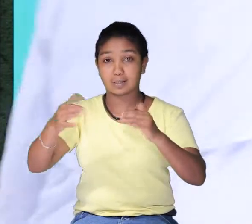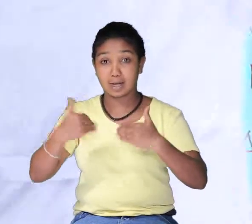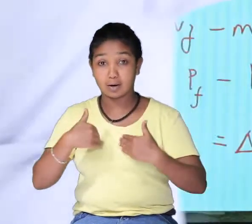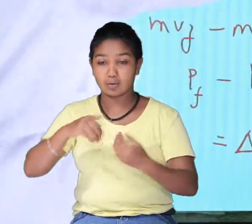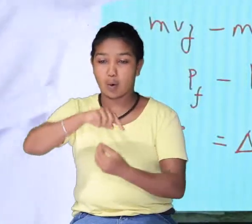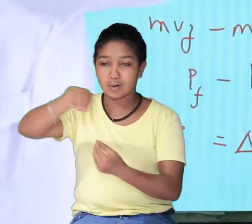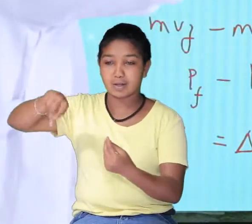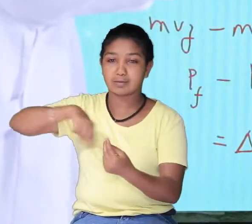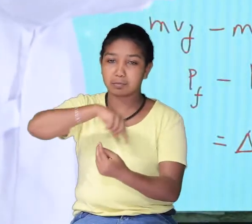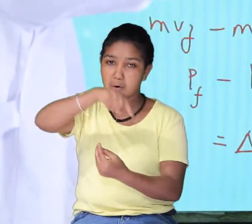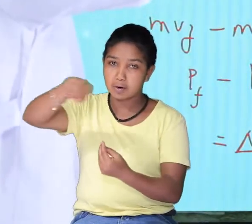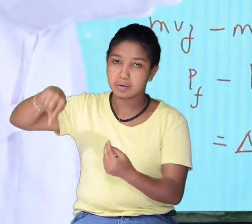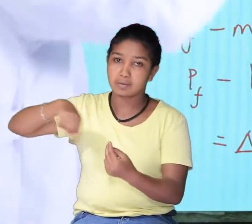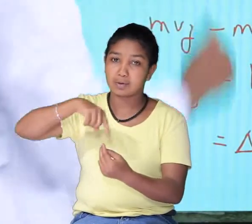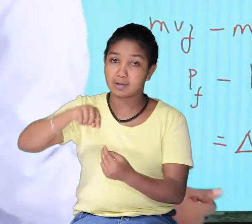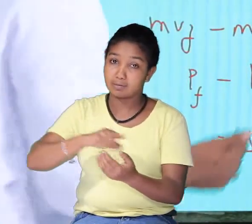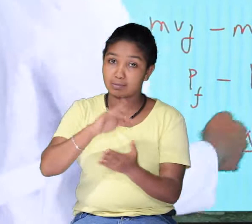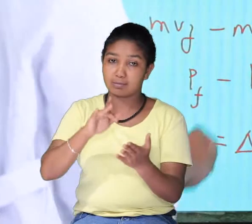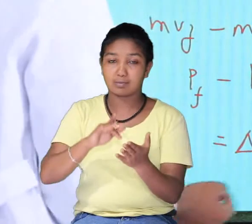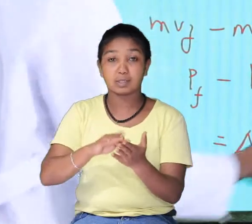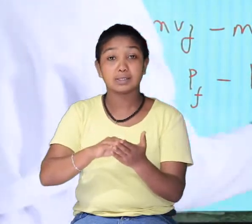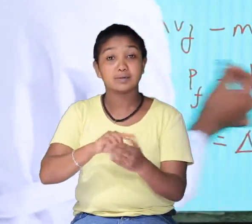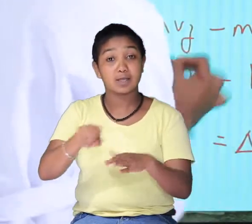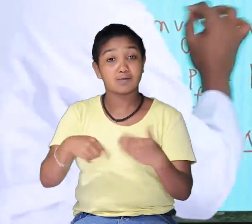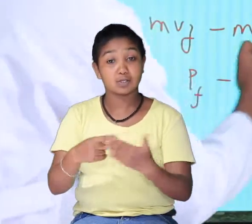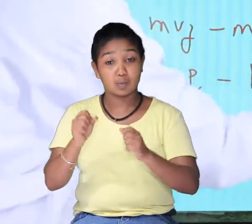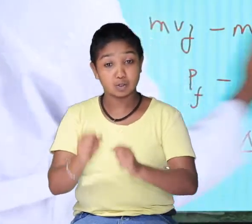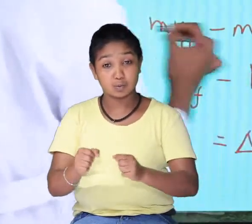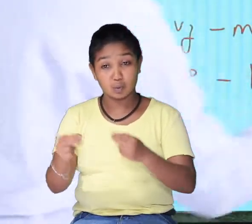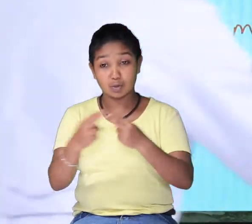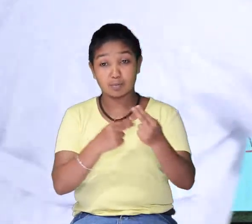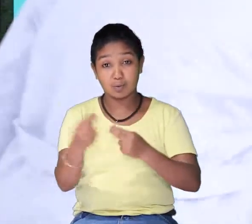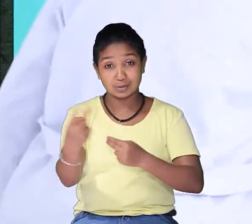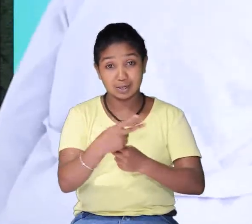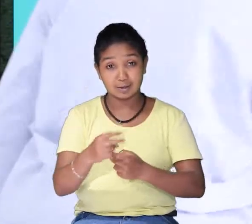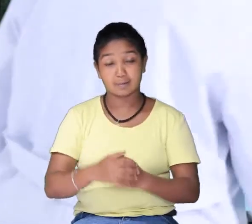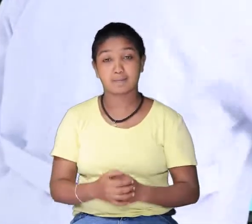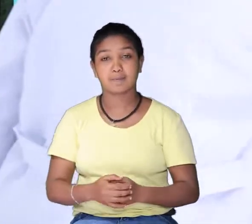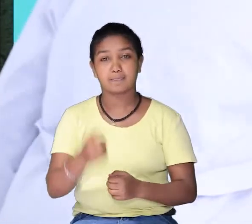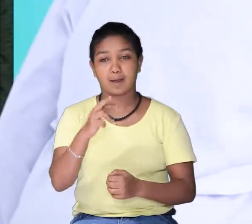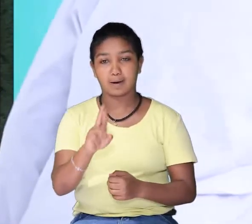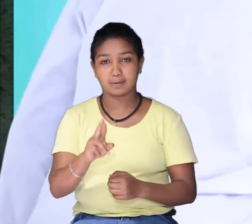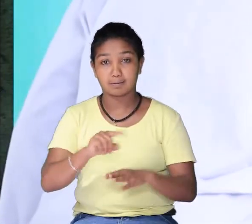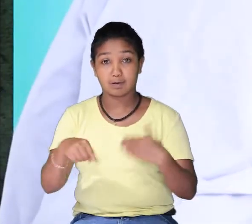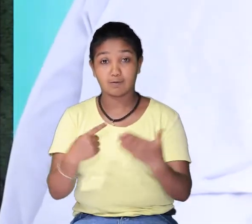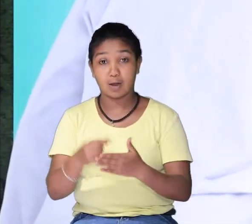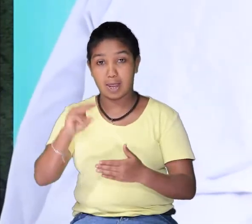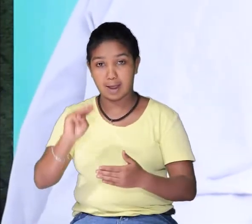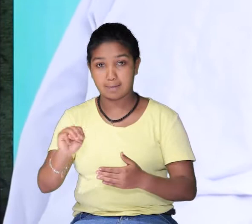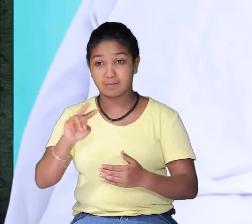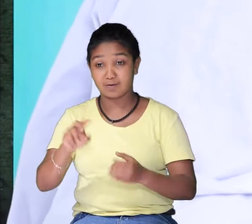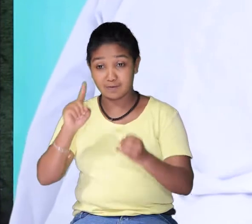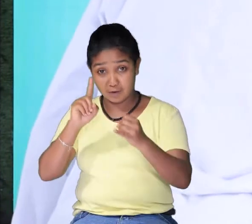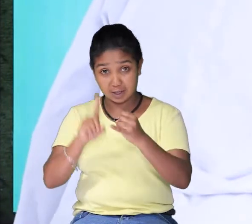and tend to rotate on a given object. Therefore, it's possible to multiply both sides by r. Therefore,